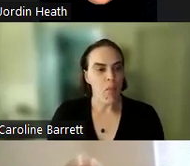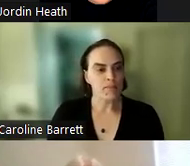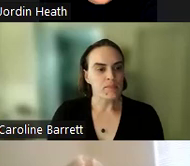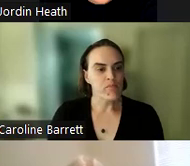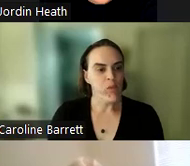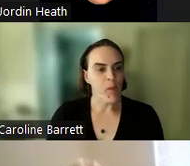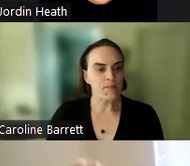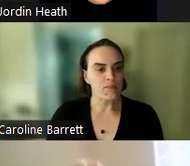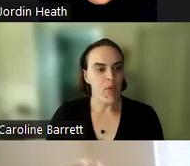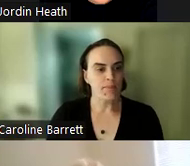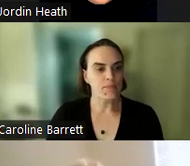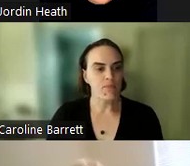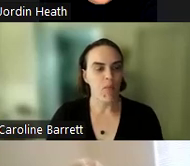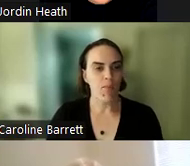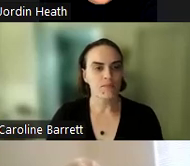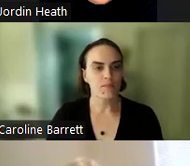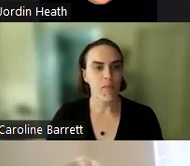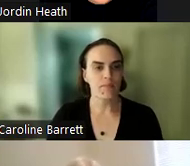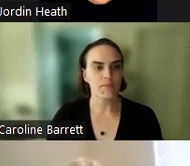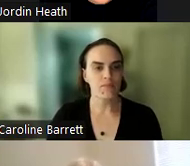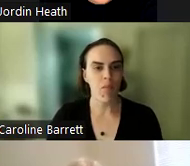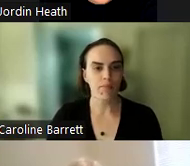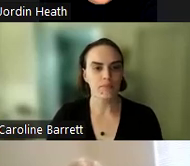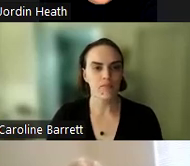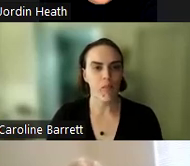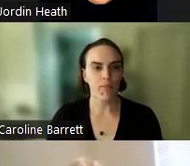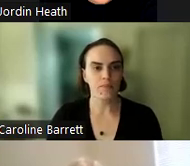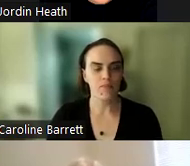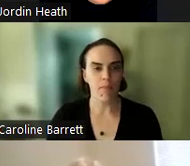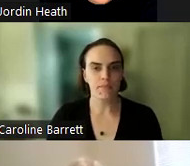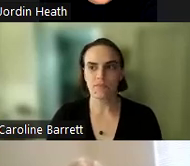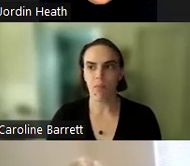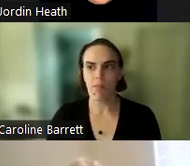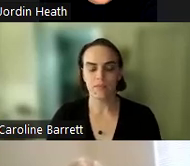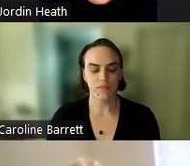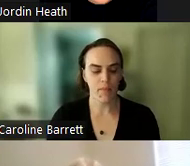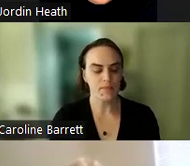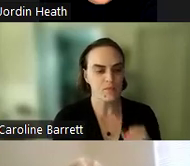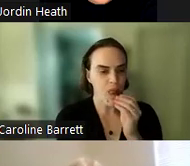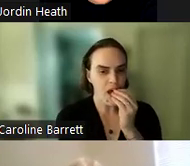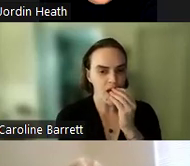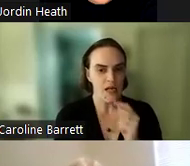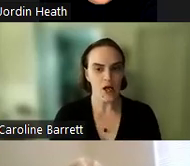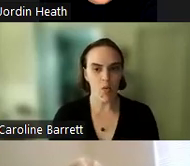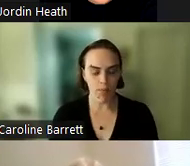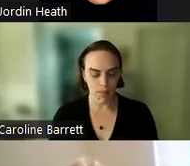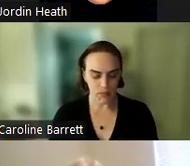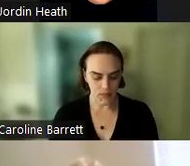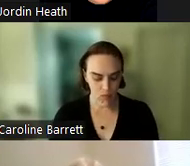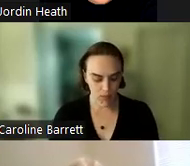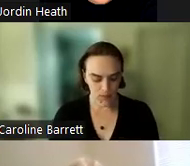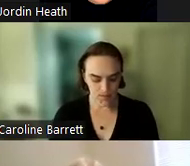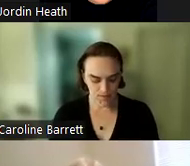on the committee and your familiarity. But when we talk about the waiver, what we mean is really the way that we are negotiating